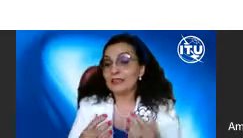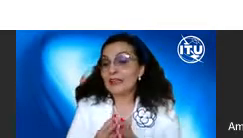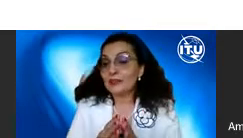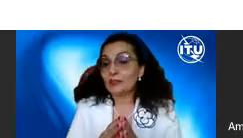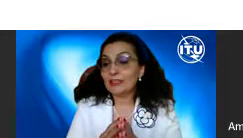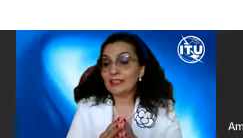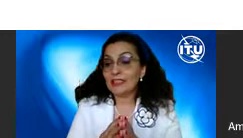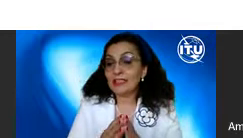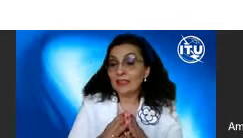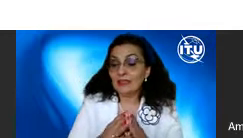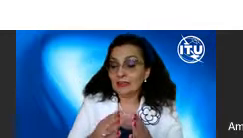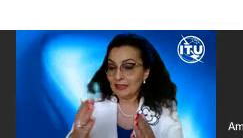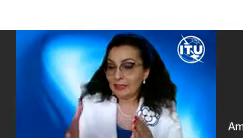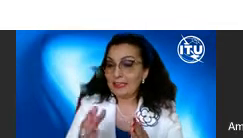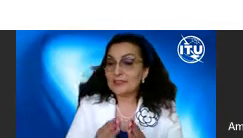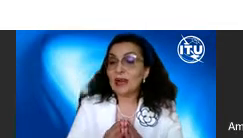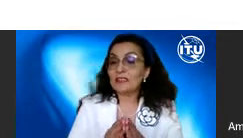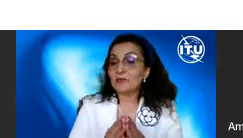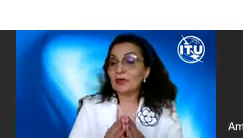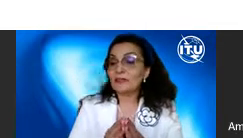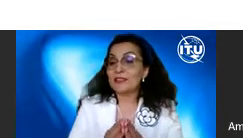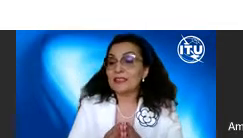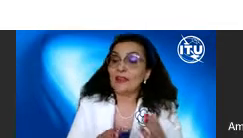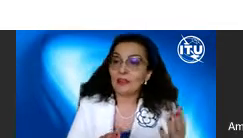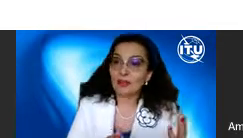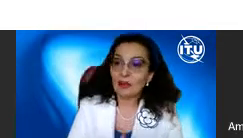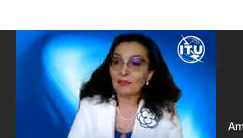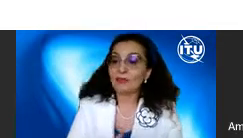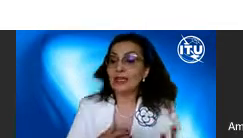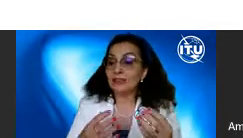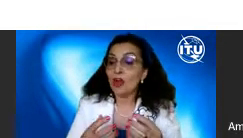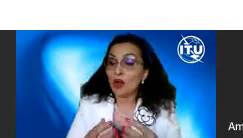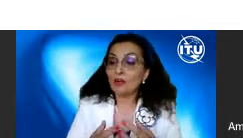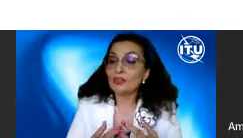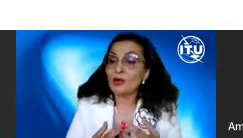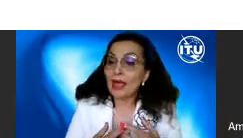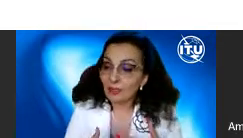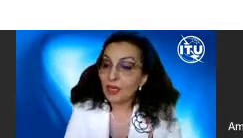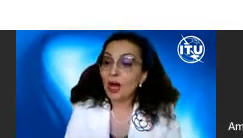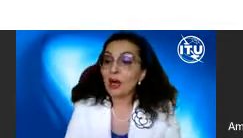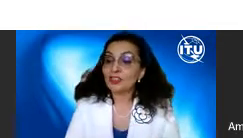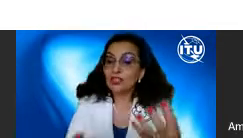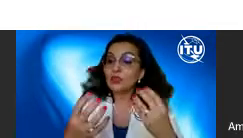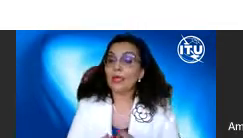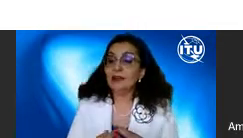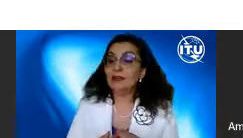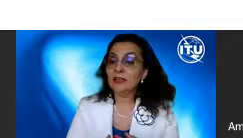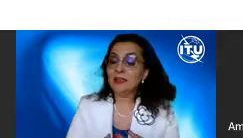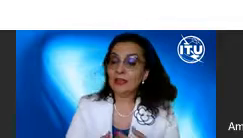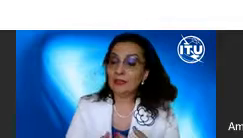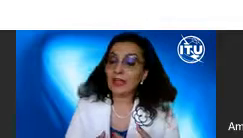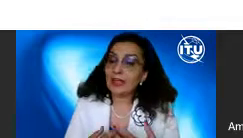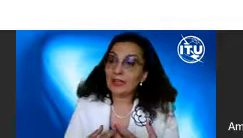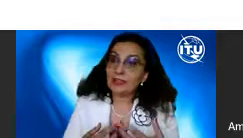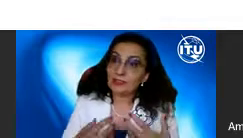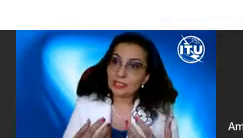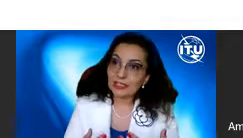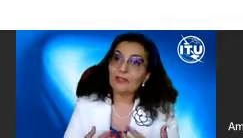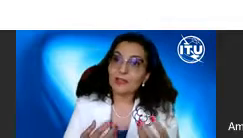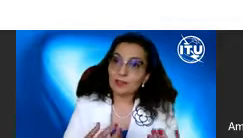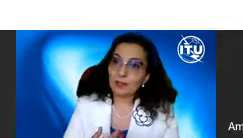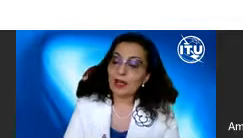everyone, as already expressed previously, the governments also have a lot to win if